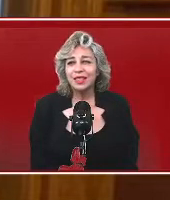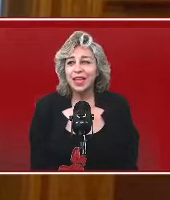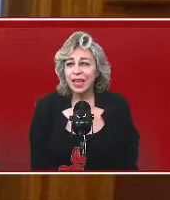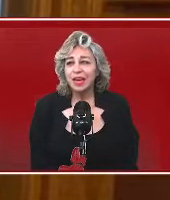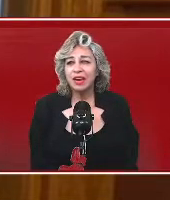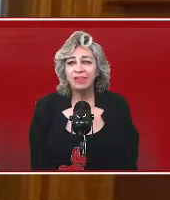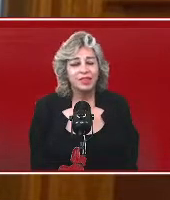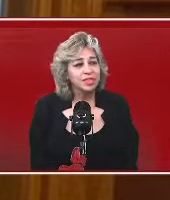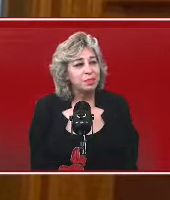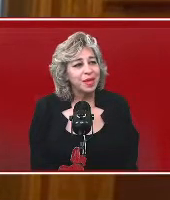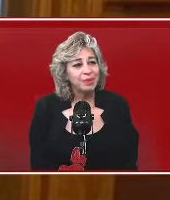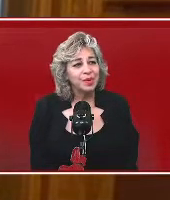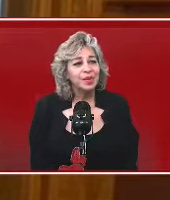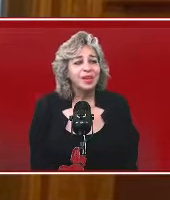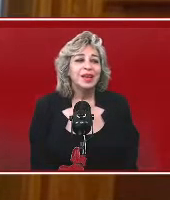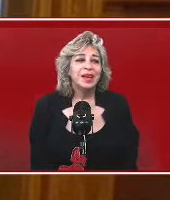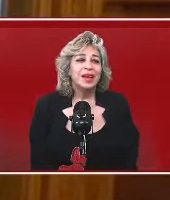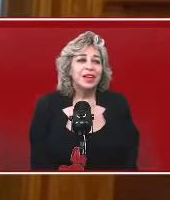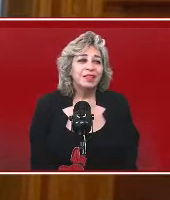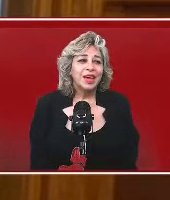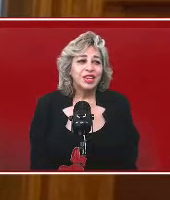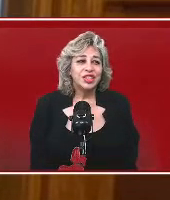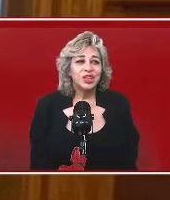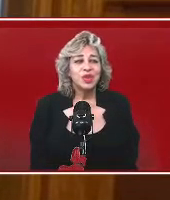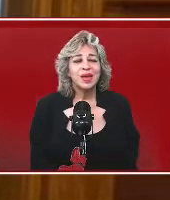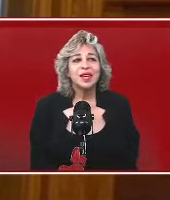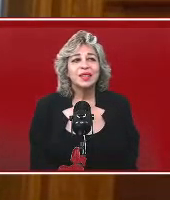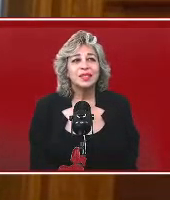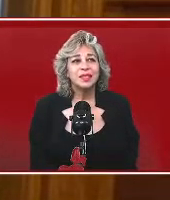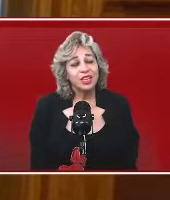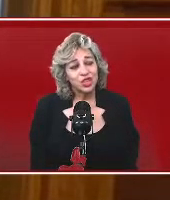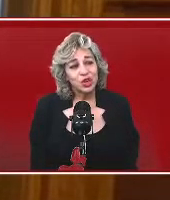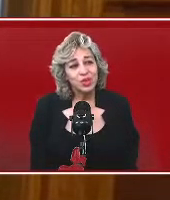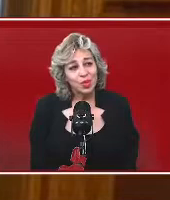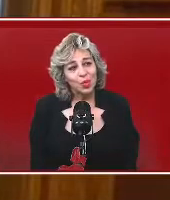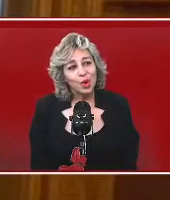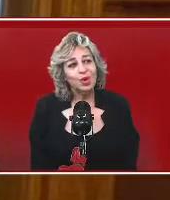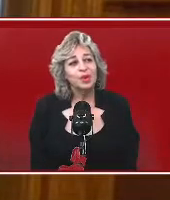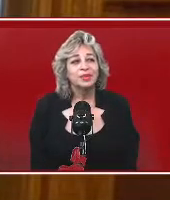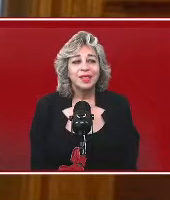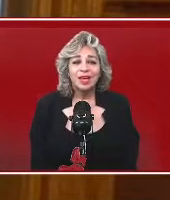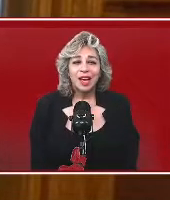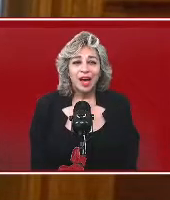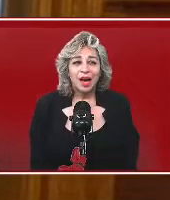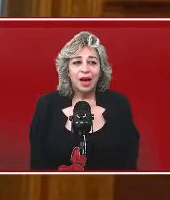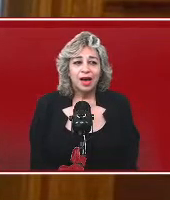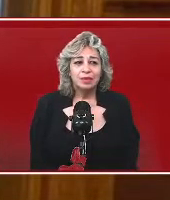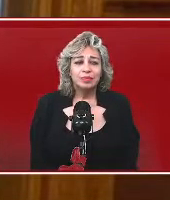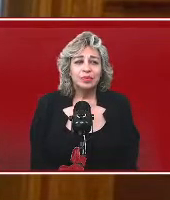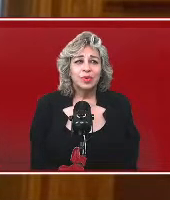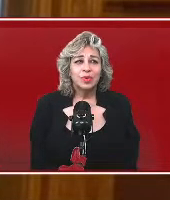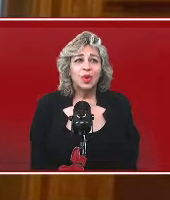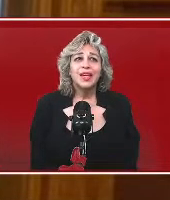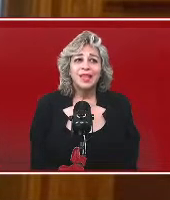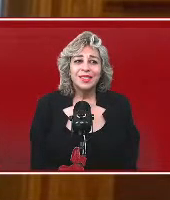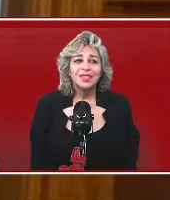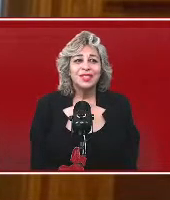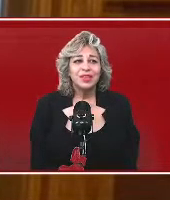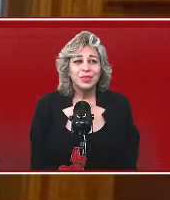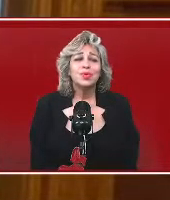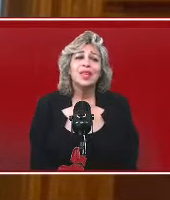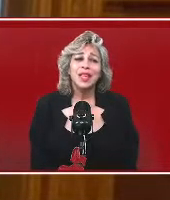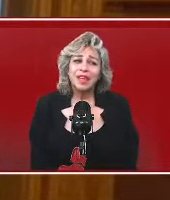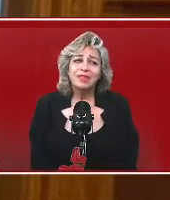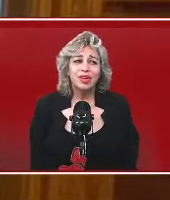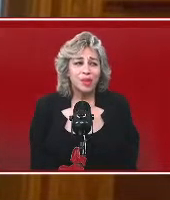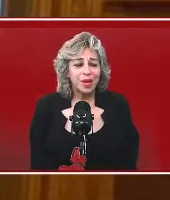that is taking care of his people, that is showing us and showing the world um, what it is